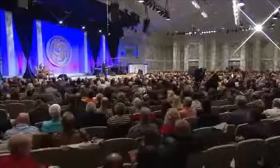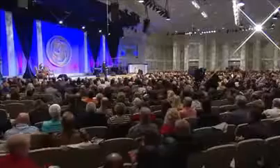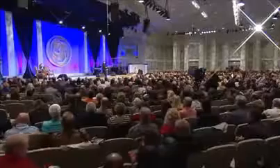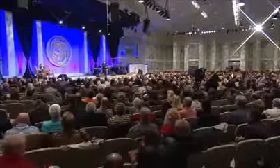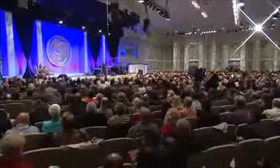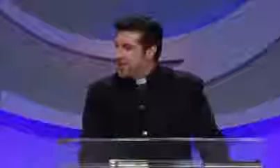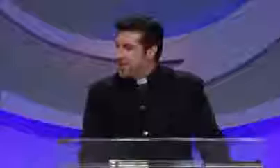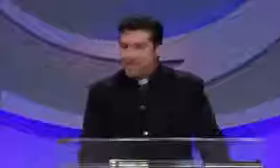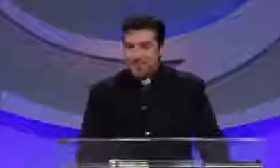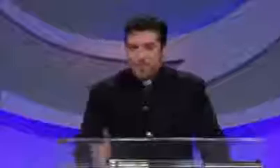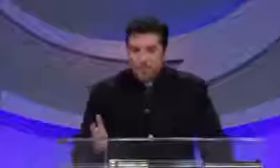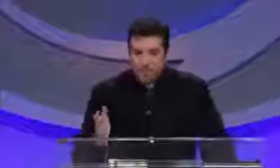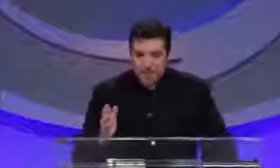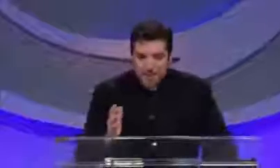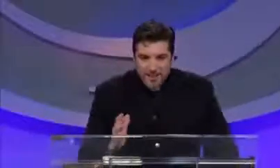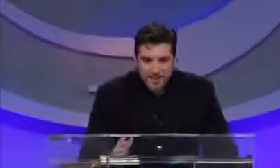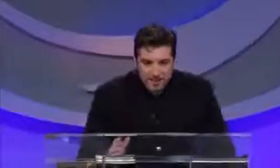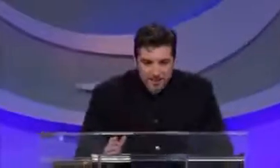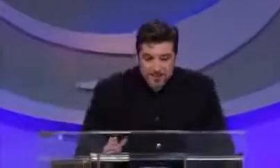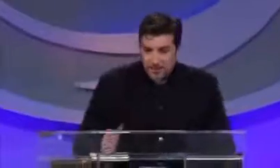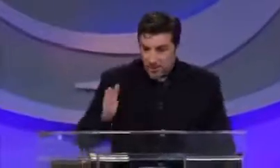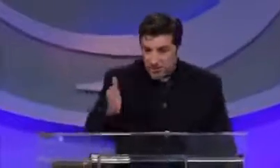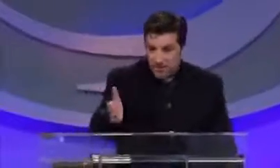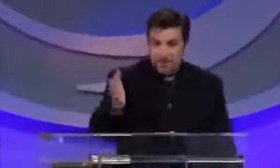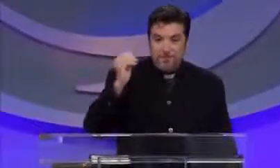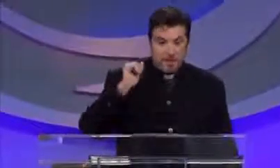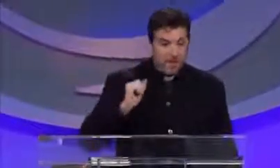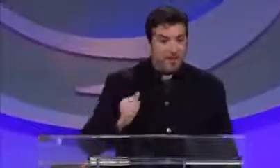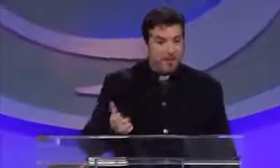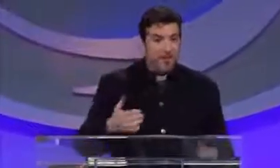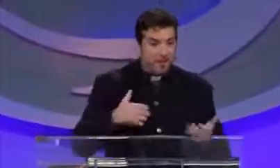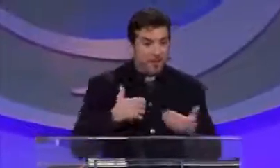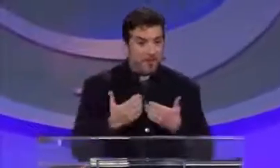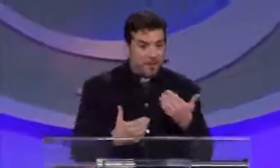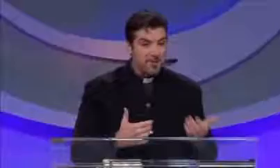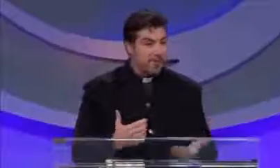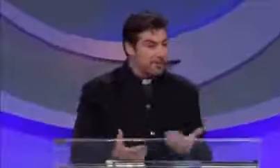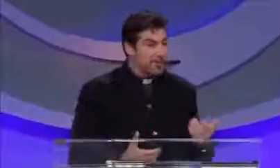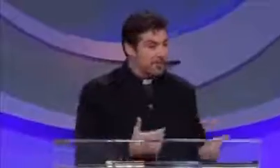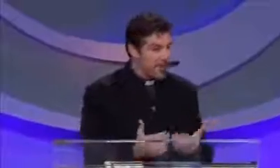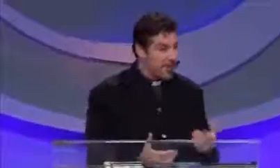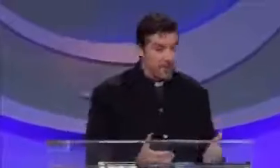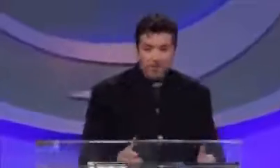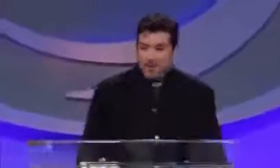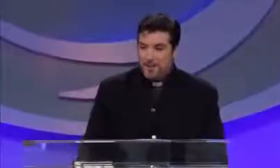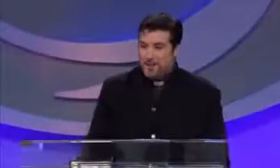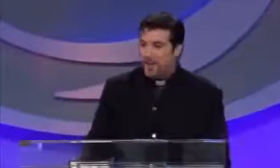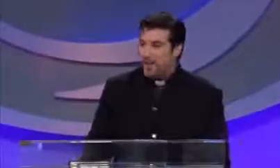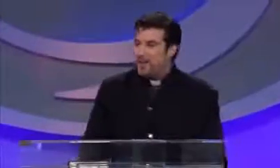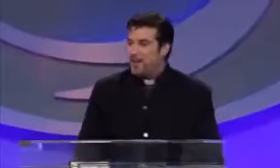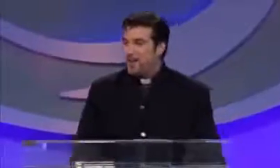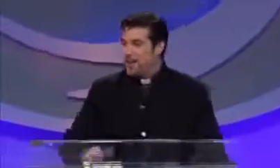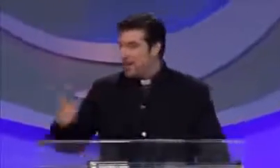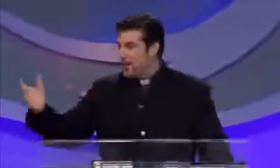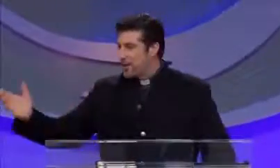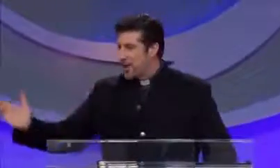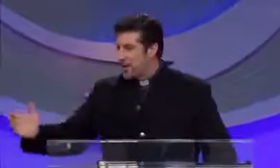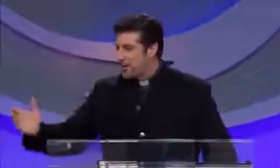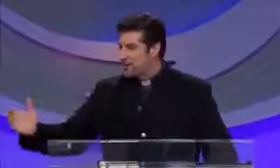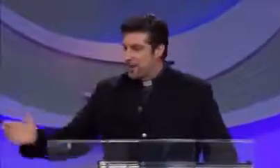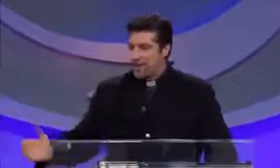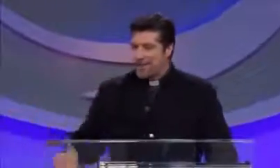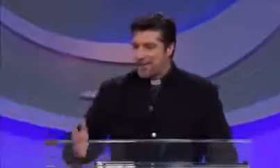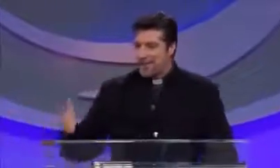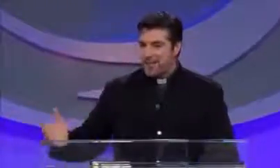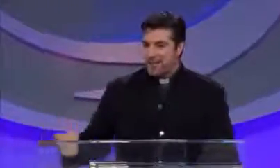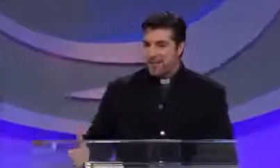So he said, "So what do you want to do?" I said, "Well, can you please?" I told him that about Kenneth and Gloria's partnership with us from day one. And you know,